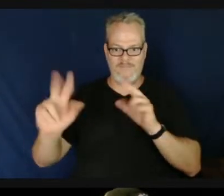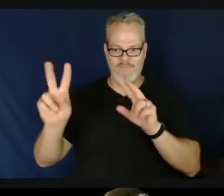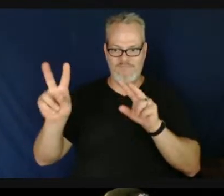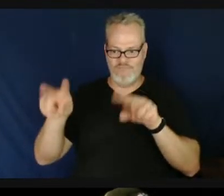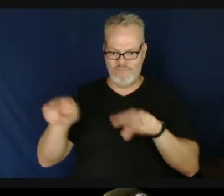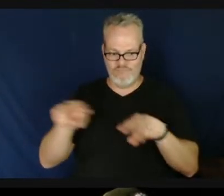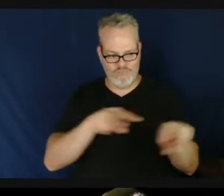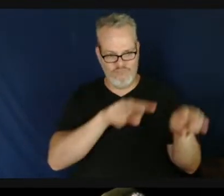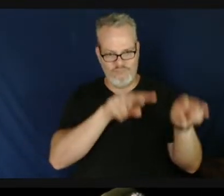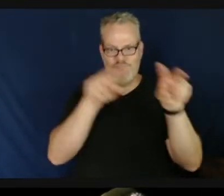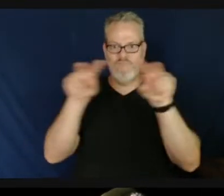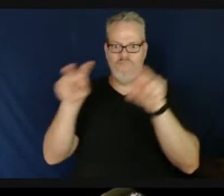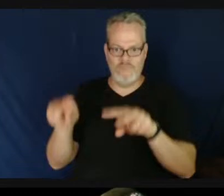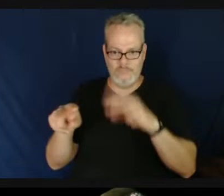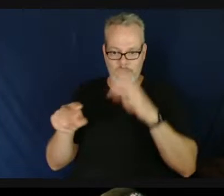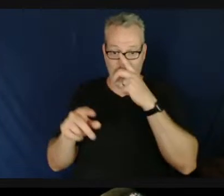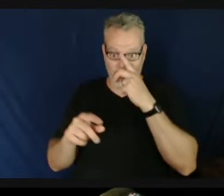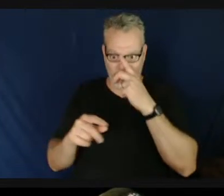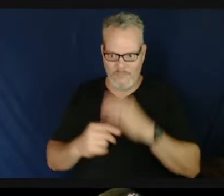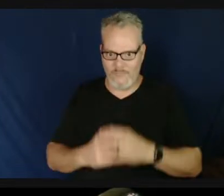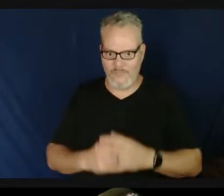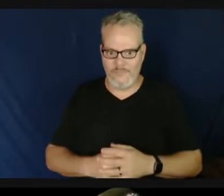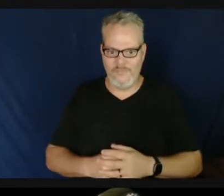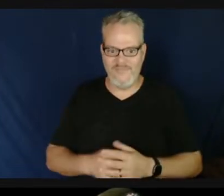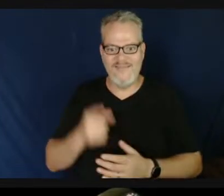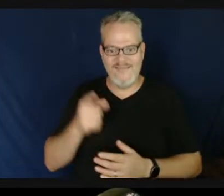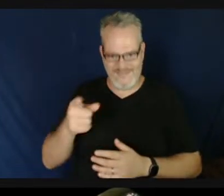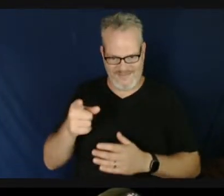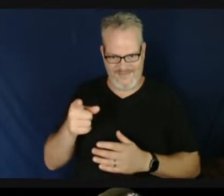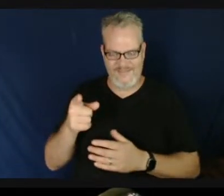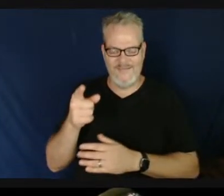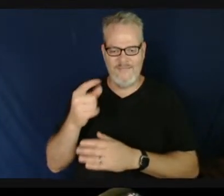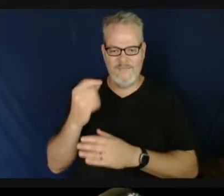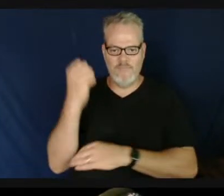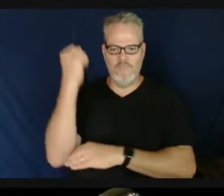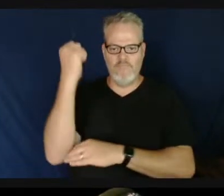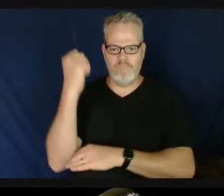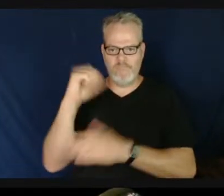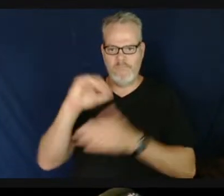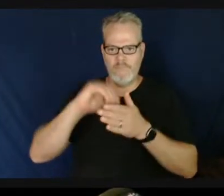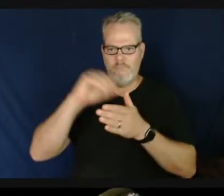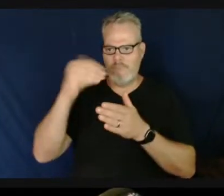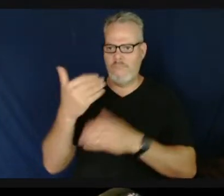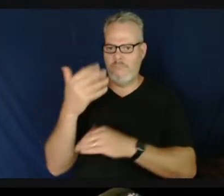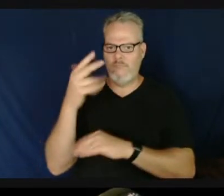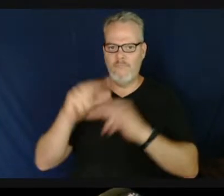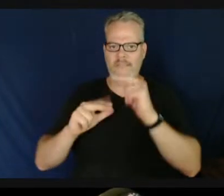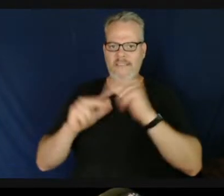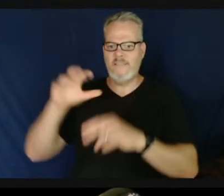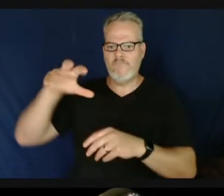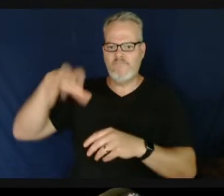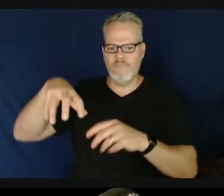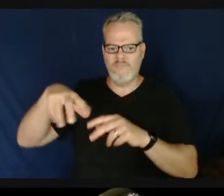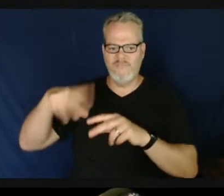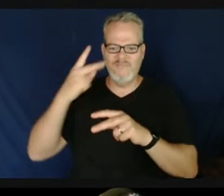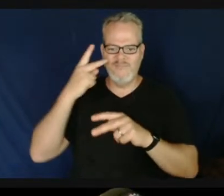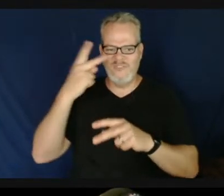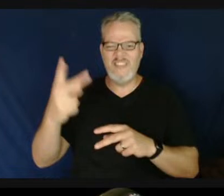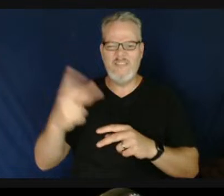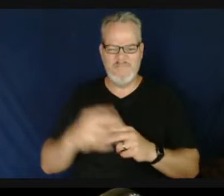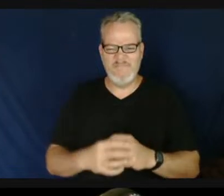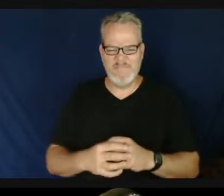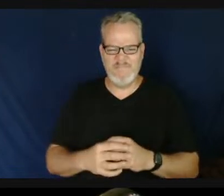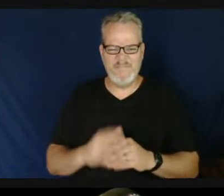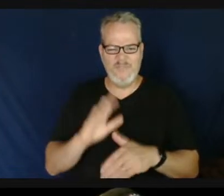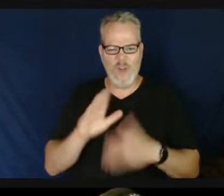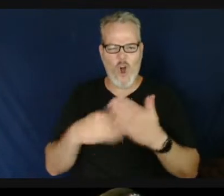in the static right there. The tower. And there's the gas and nothing really visible from Mauna Loa. So those are our